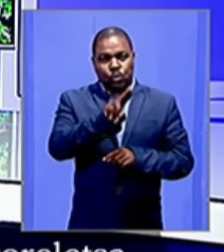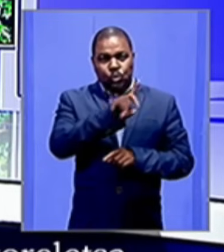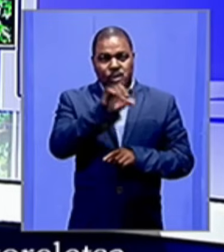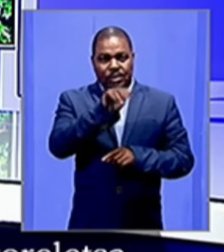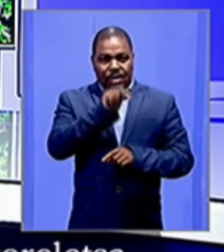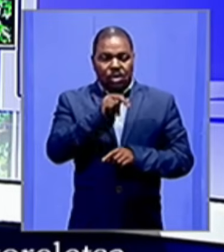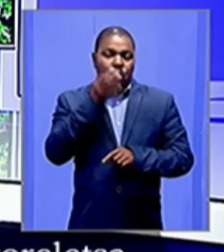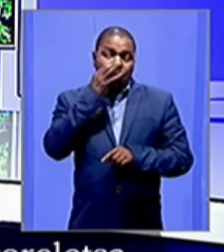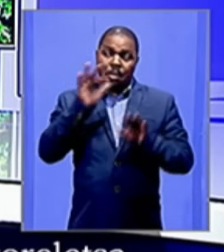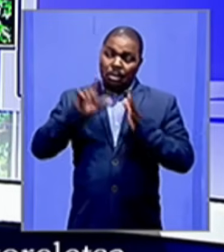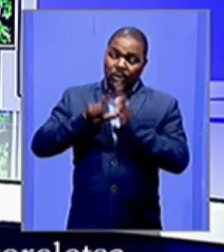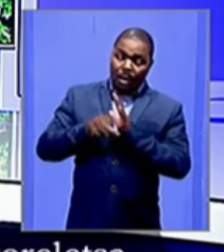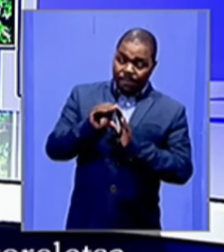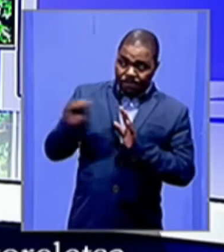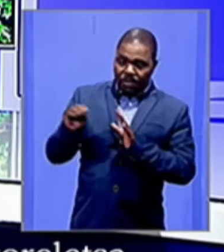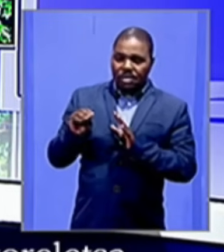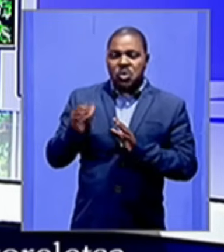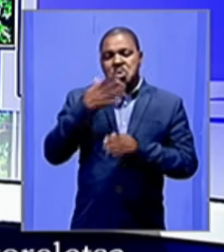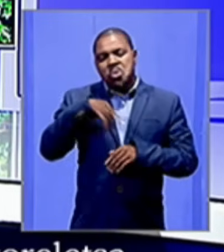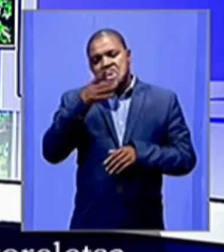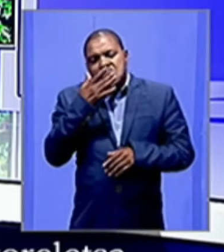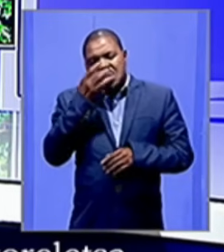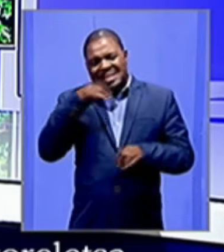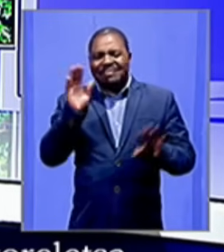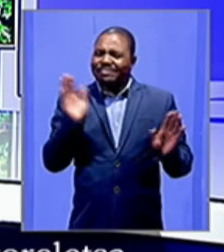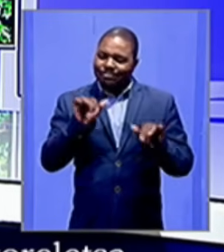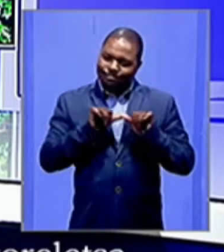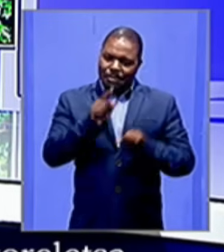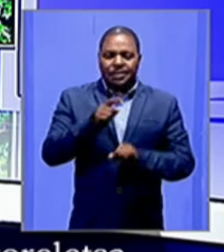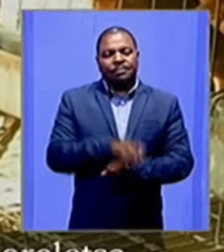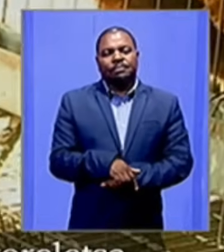ba tshelang ka dikgwetlho tse go se ikobonye.